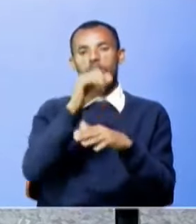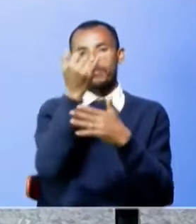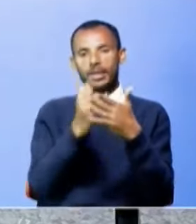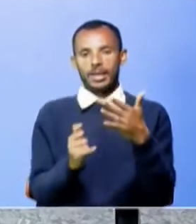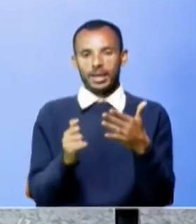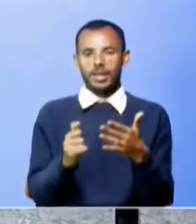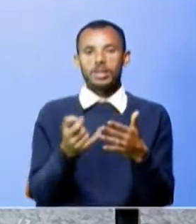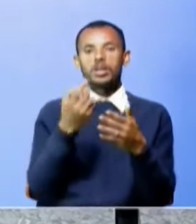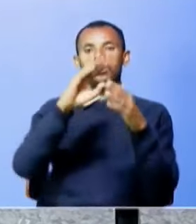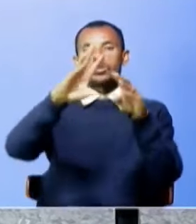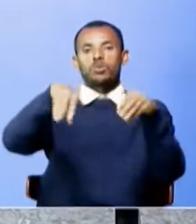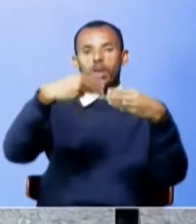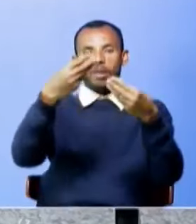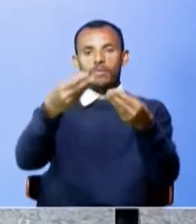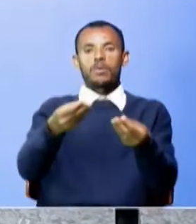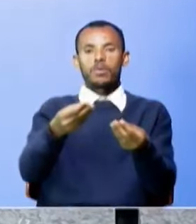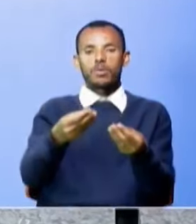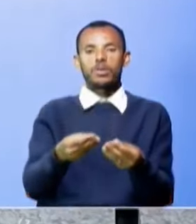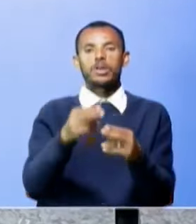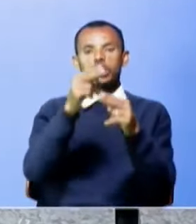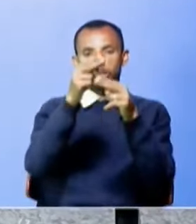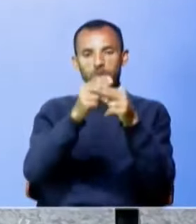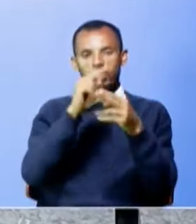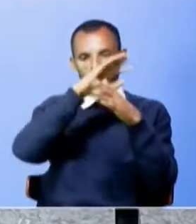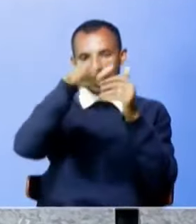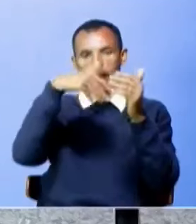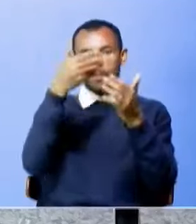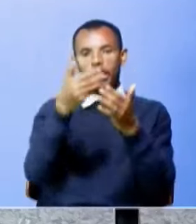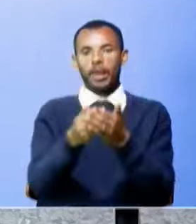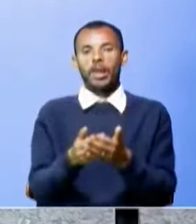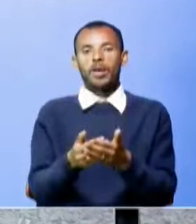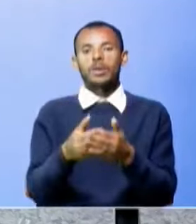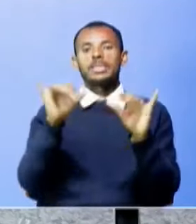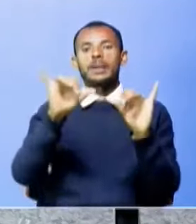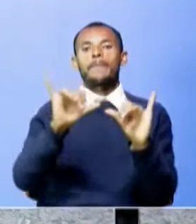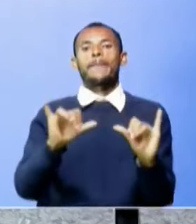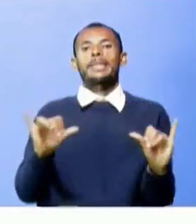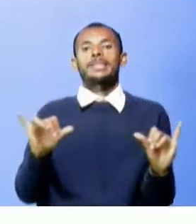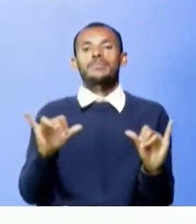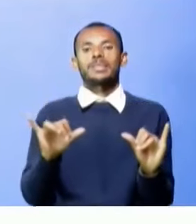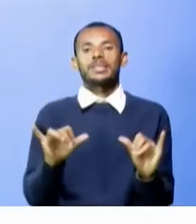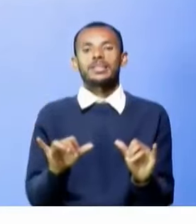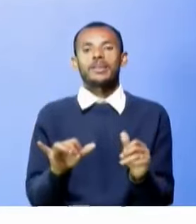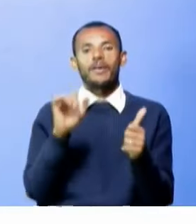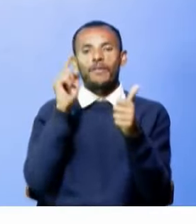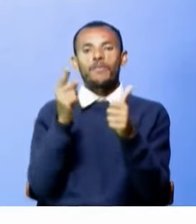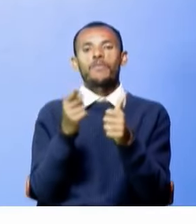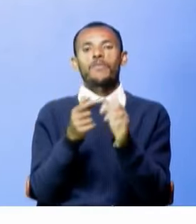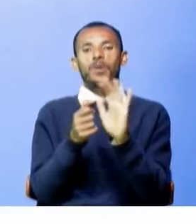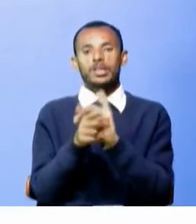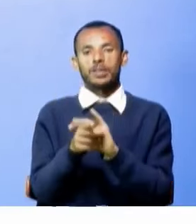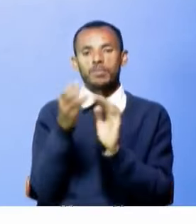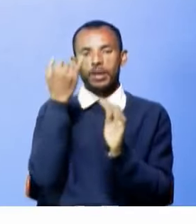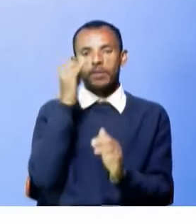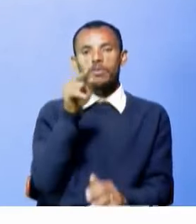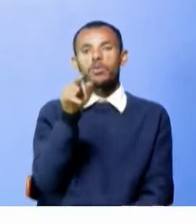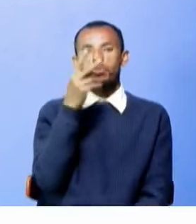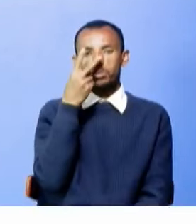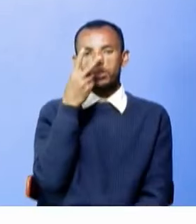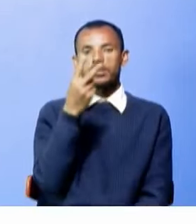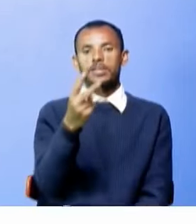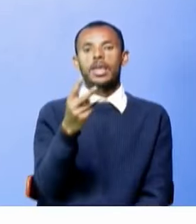Just to give you a short summary on the measurements, for example, if you see